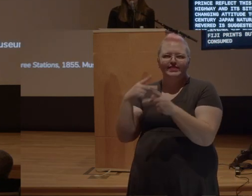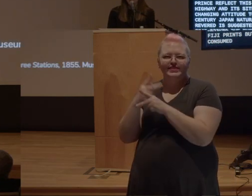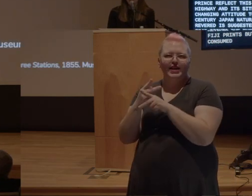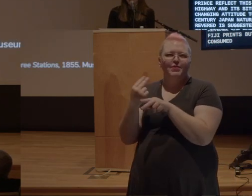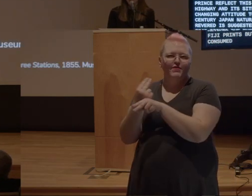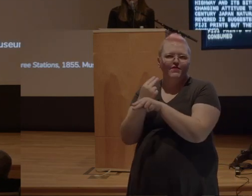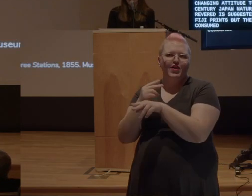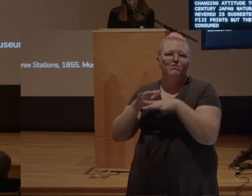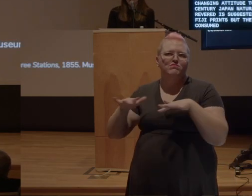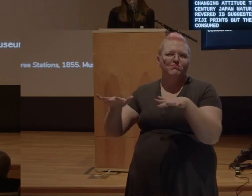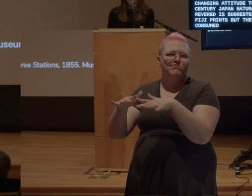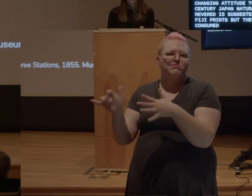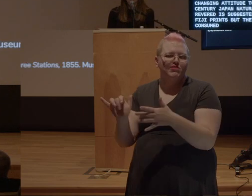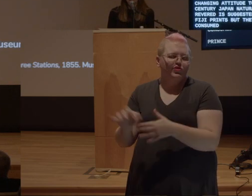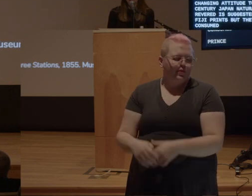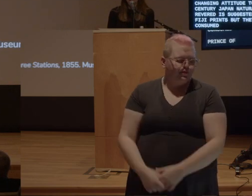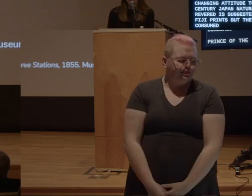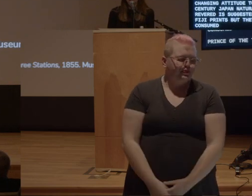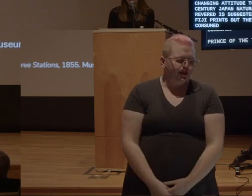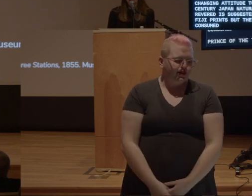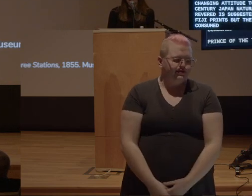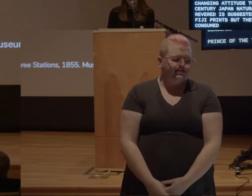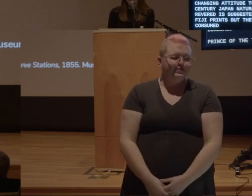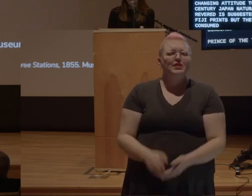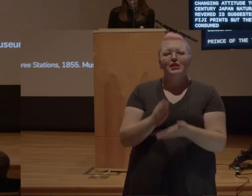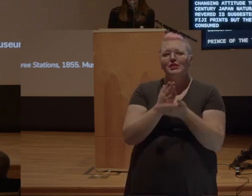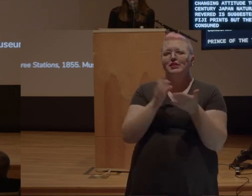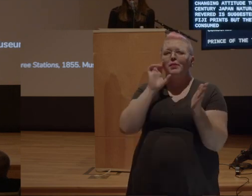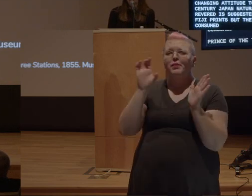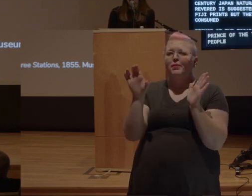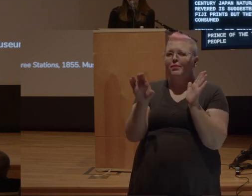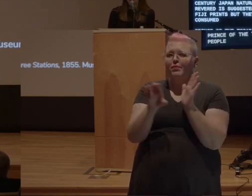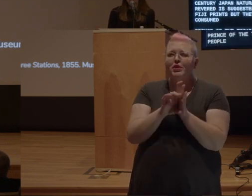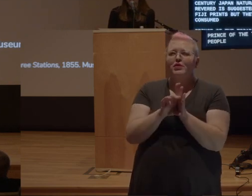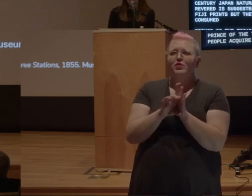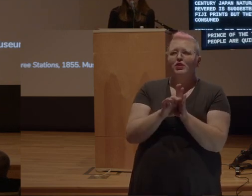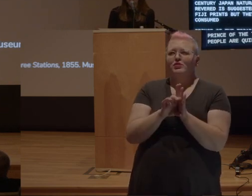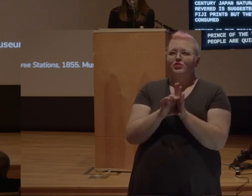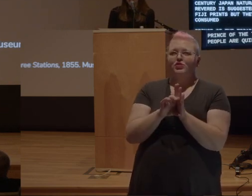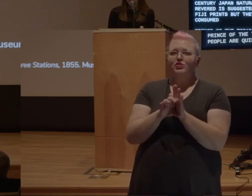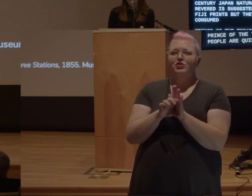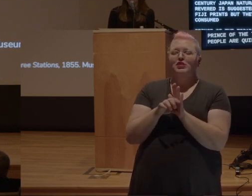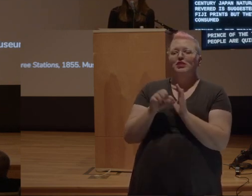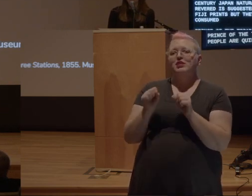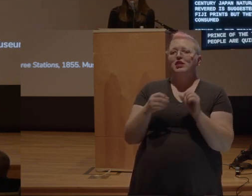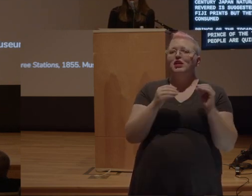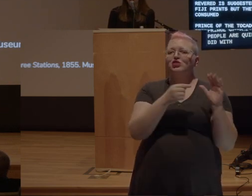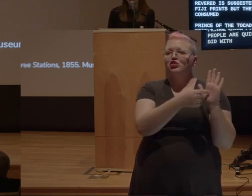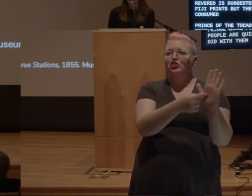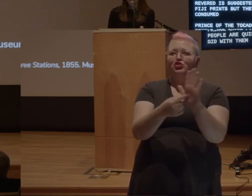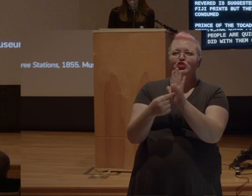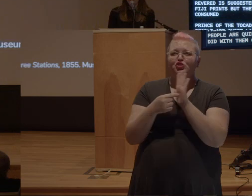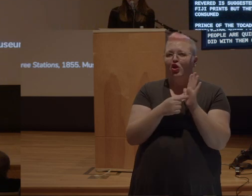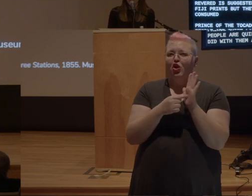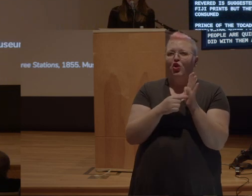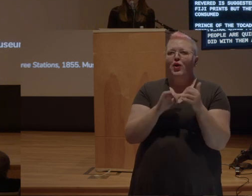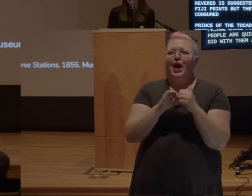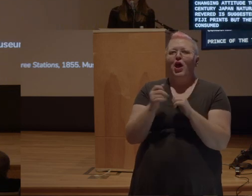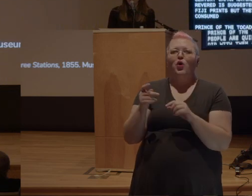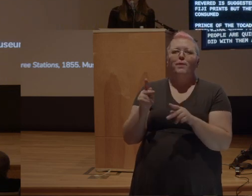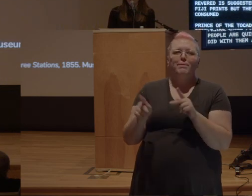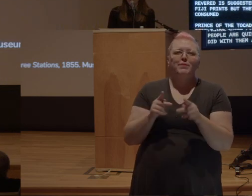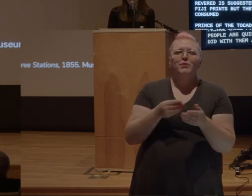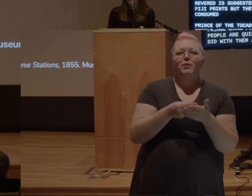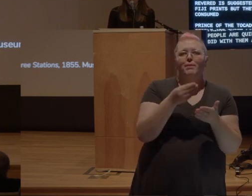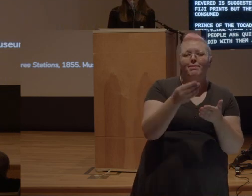Some of Hiroshige's prints of the Tokaido give us a sense of how people acquired landscape prints and what they did with them after buying them. In